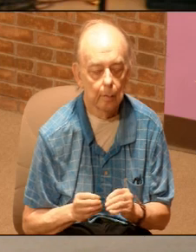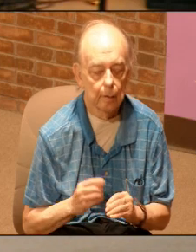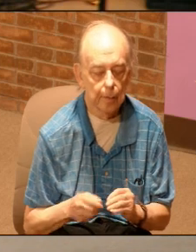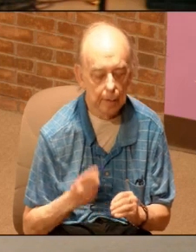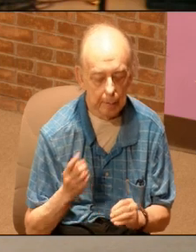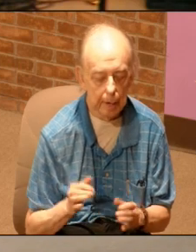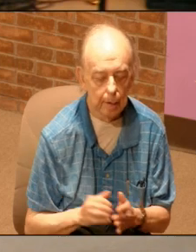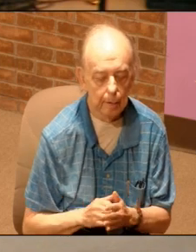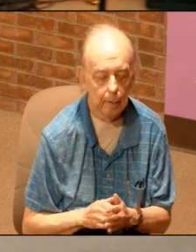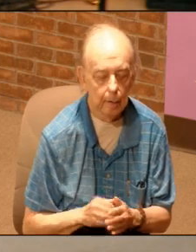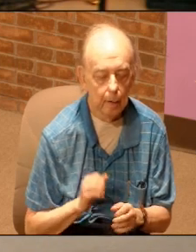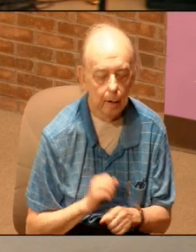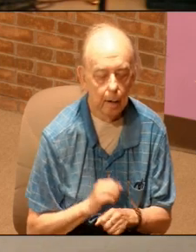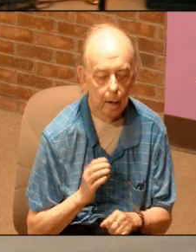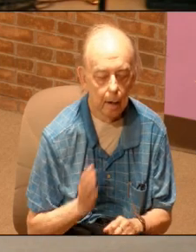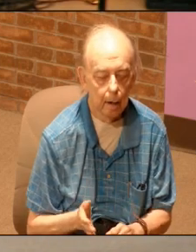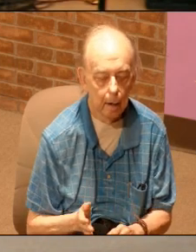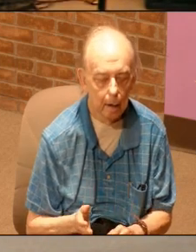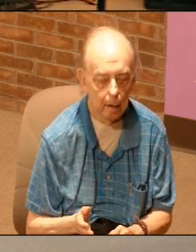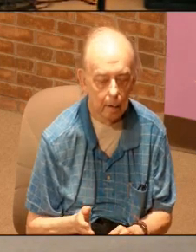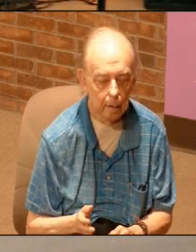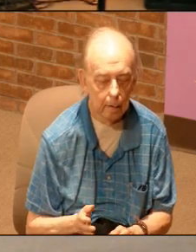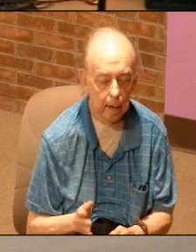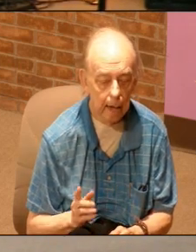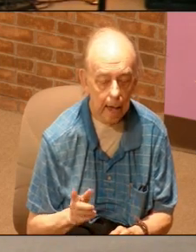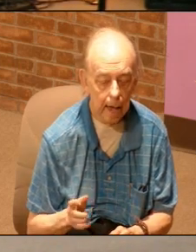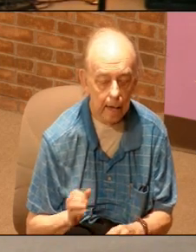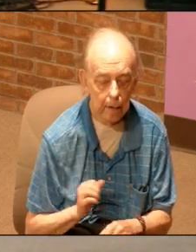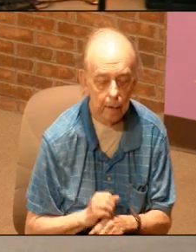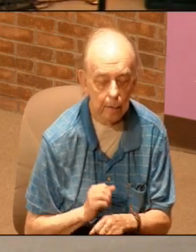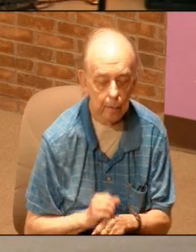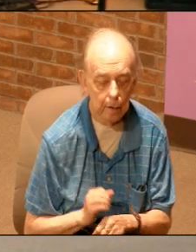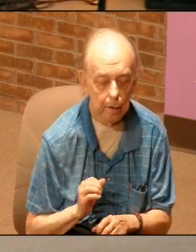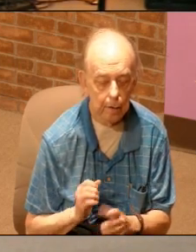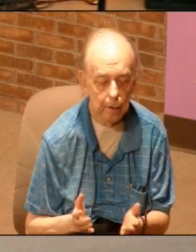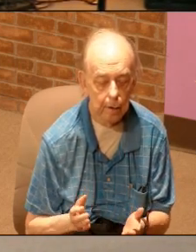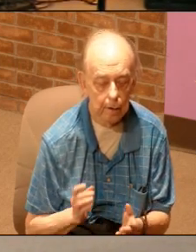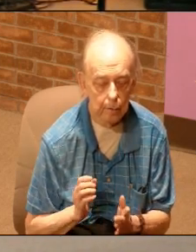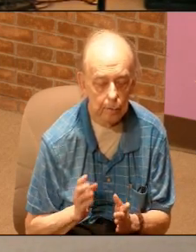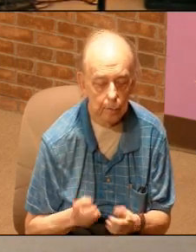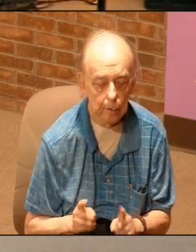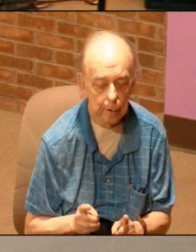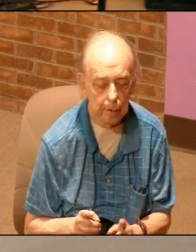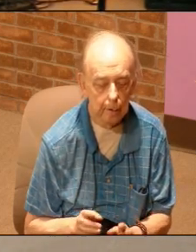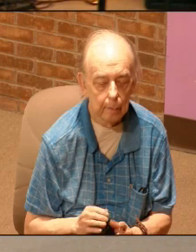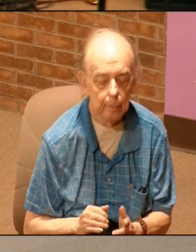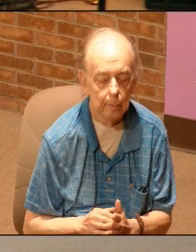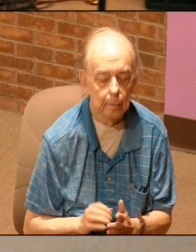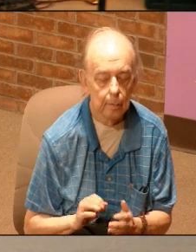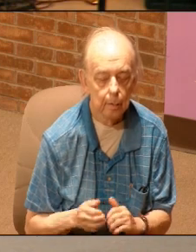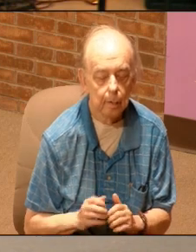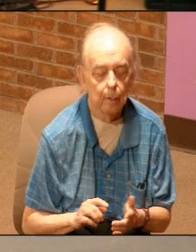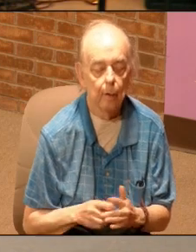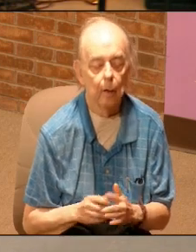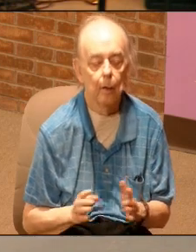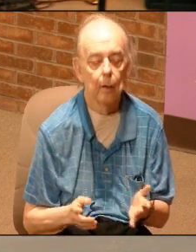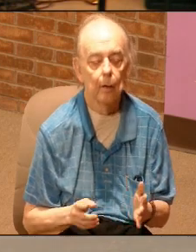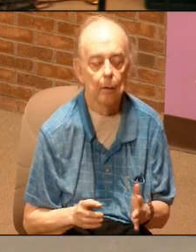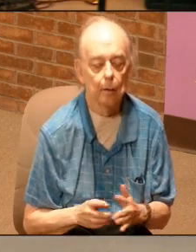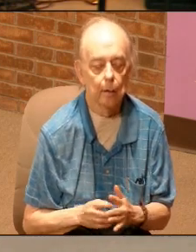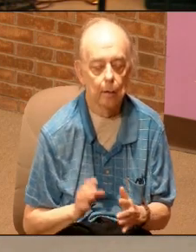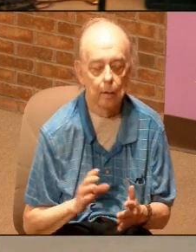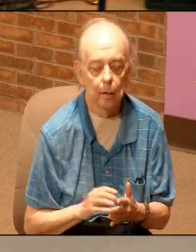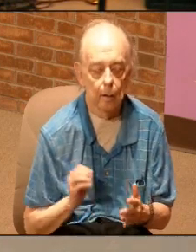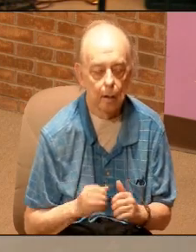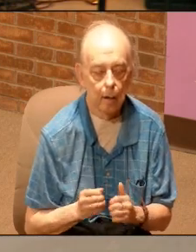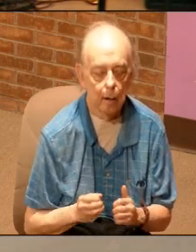about it because the habit is there and it's going. It's just occurring. And this is how we begin to start